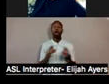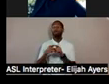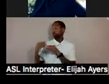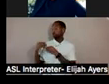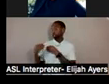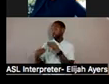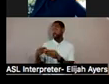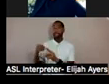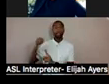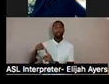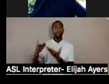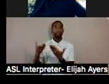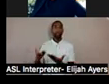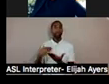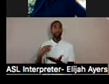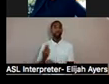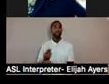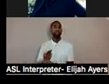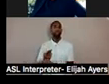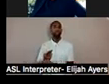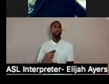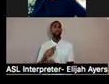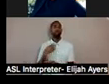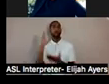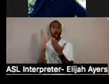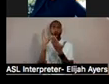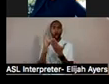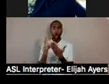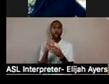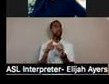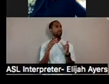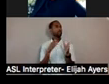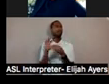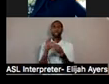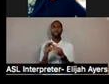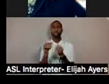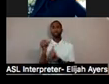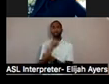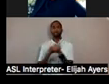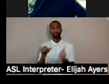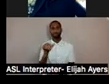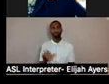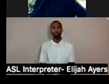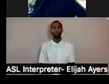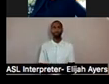is present that we can resource as we explore different ways of connecting with each other.